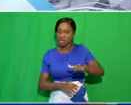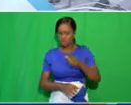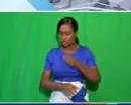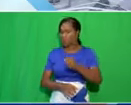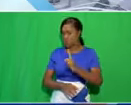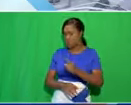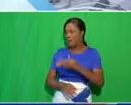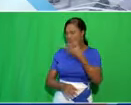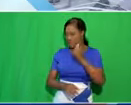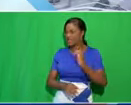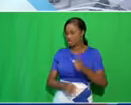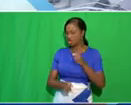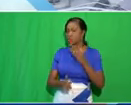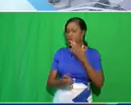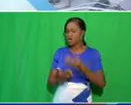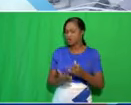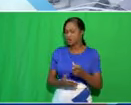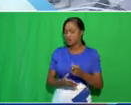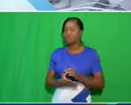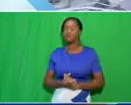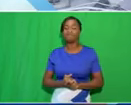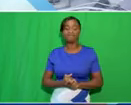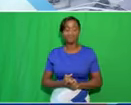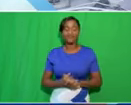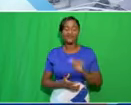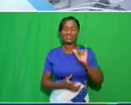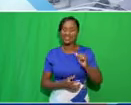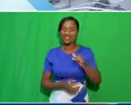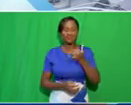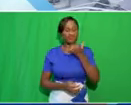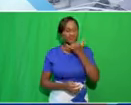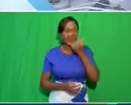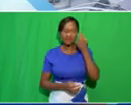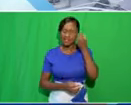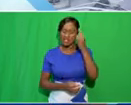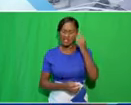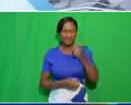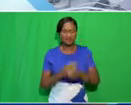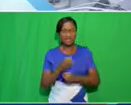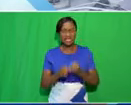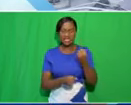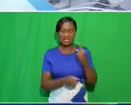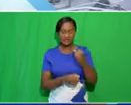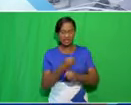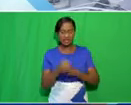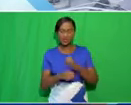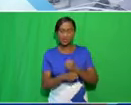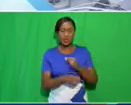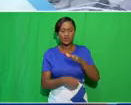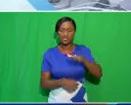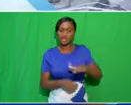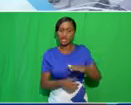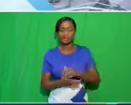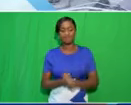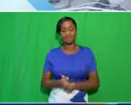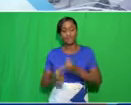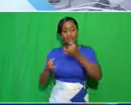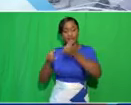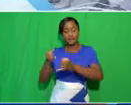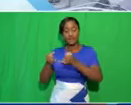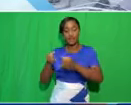are really developmentally inappropriate for an 11-year-old child. The final one I want to